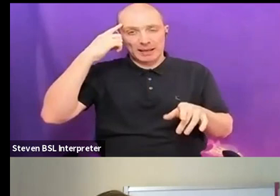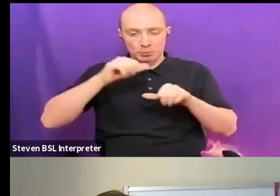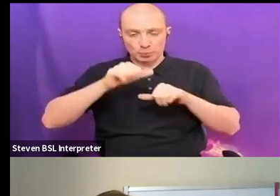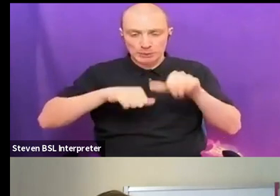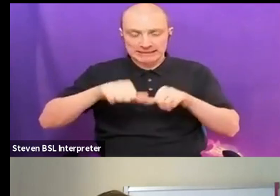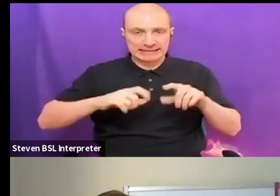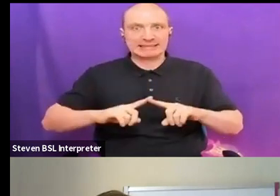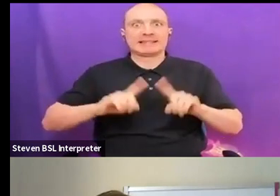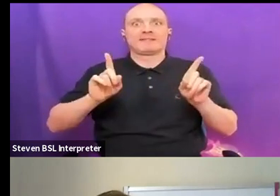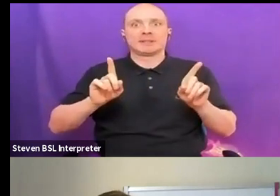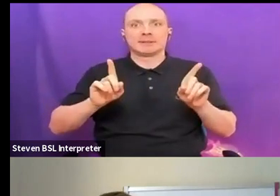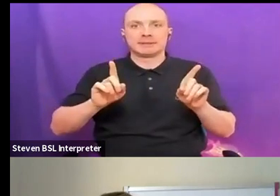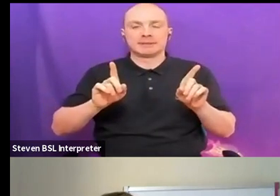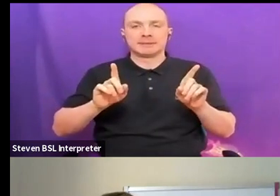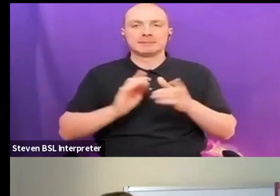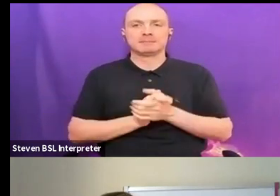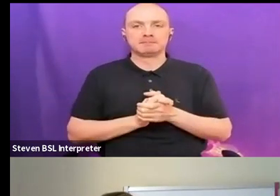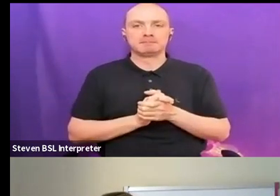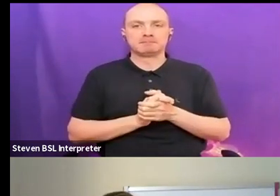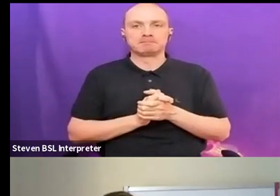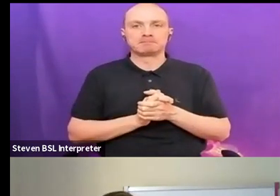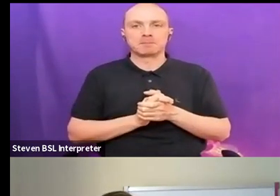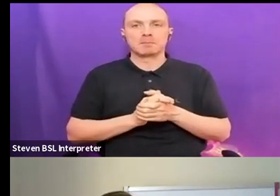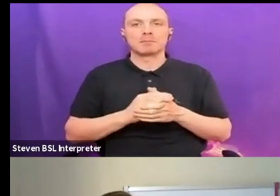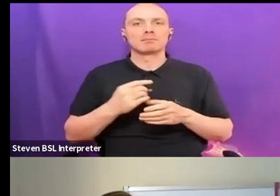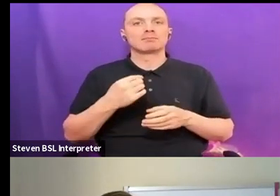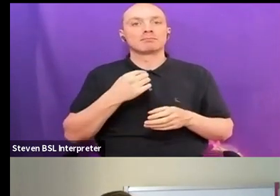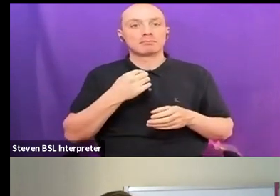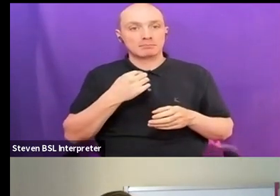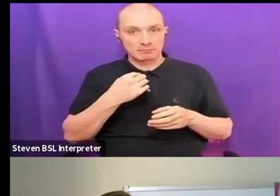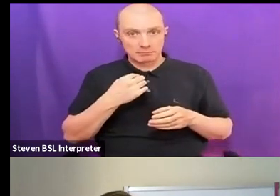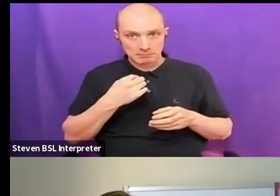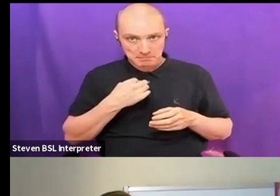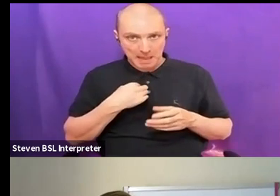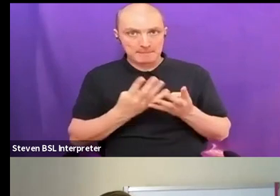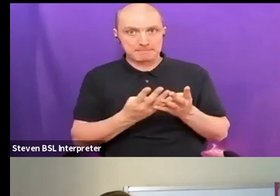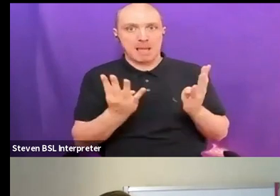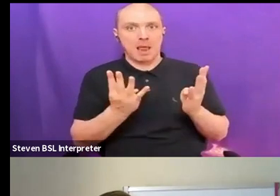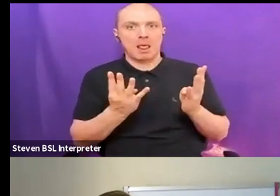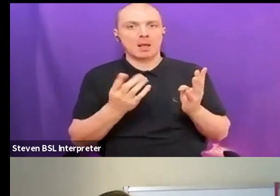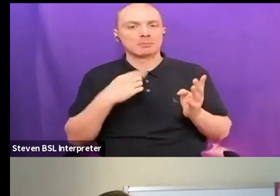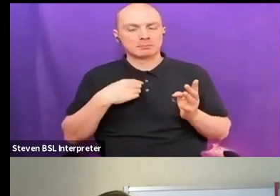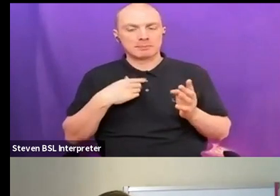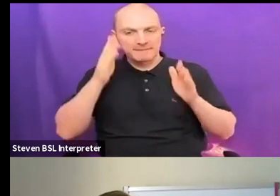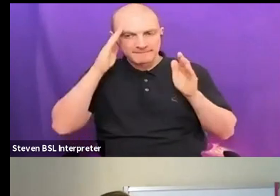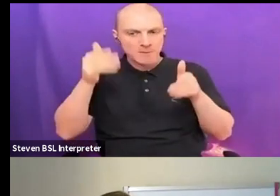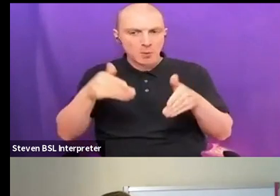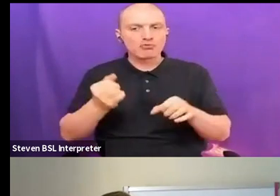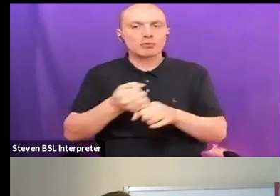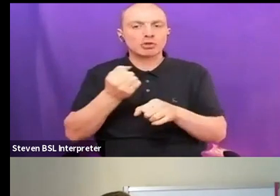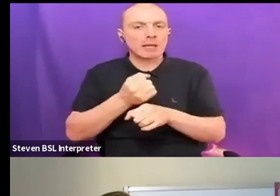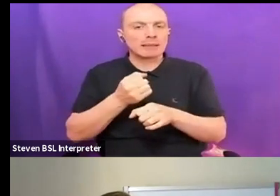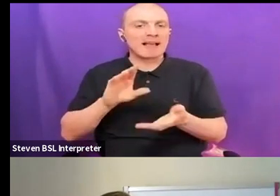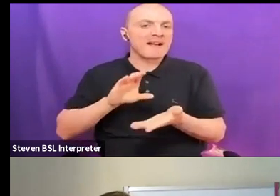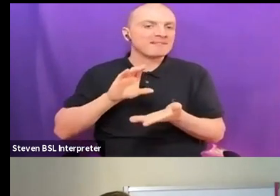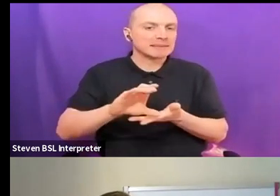20-minute neighbourhoods throws up. Yeah. So I chair a panel looking at regeneration investment. We see a lot of stuff coming